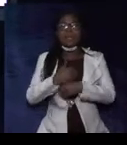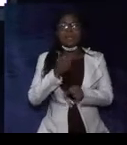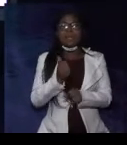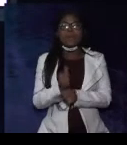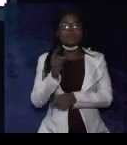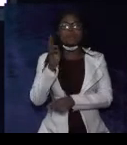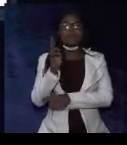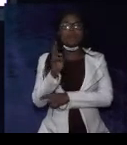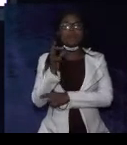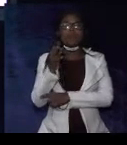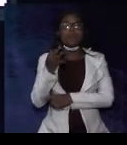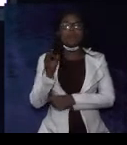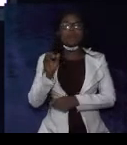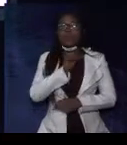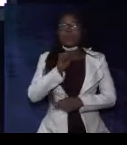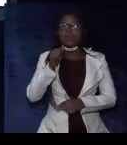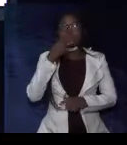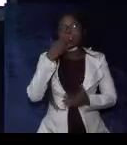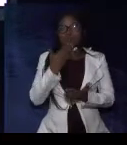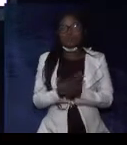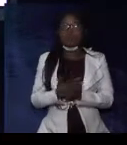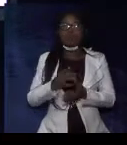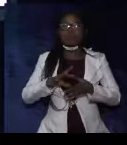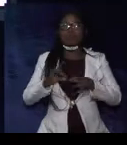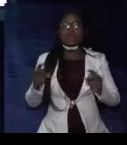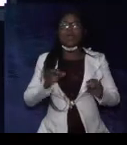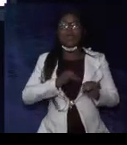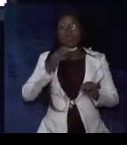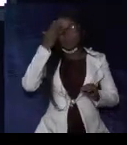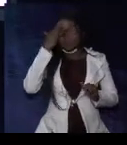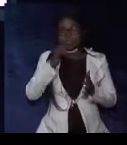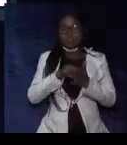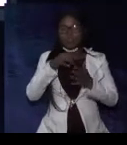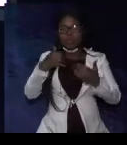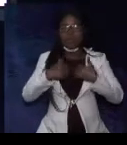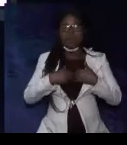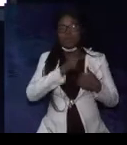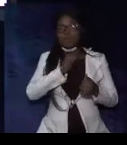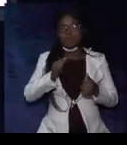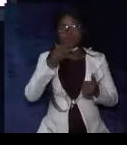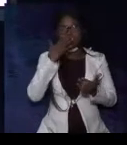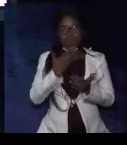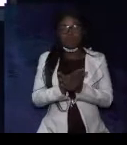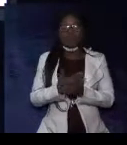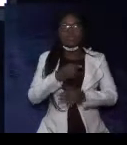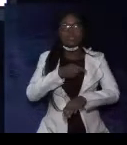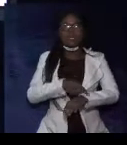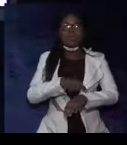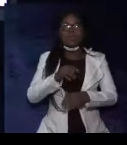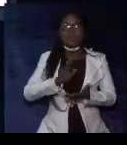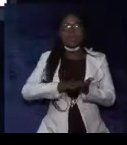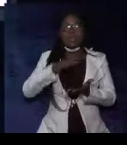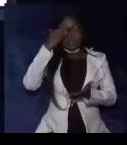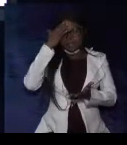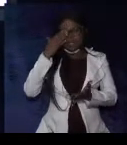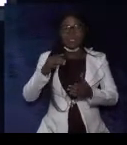story. Yes, I know you're going to have a wonderful time learning English studies today. But